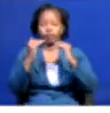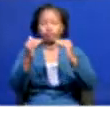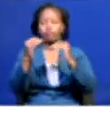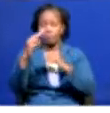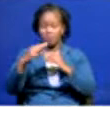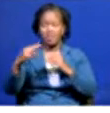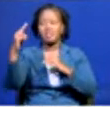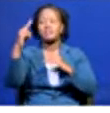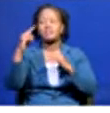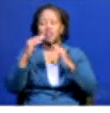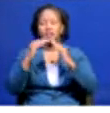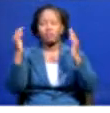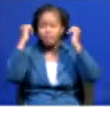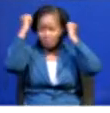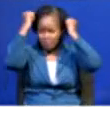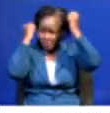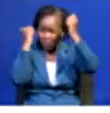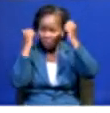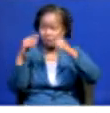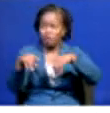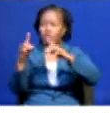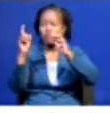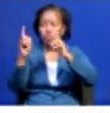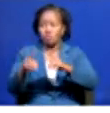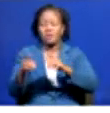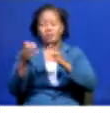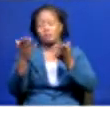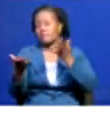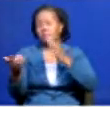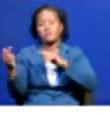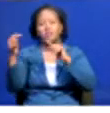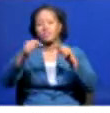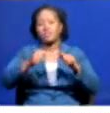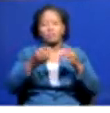military, you should find your way to this college.